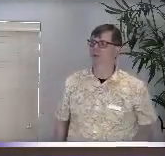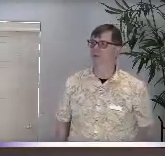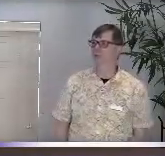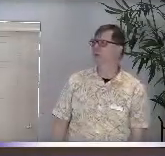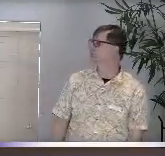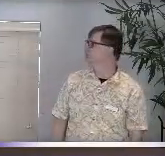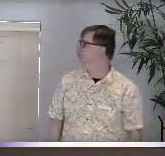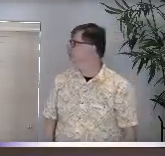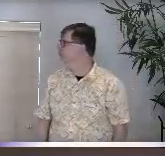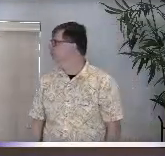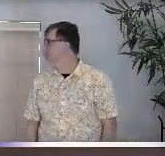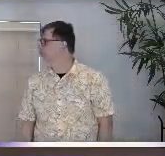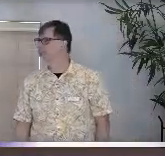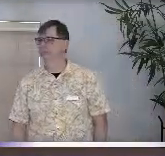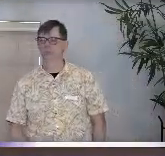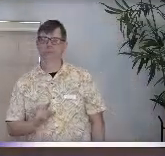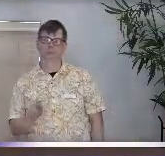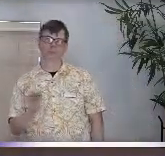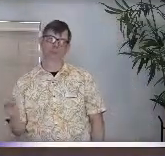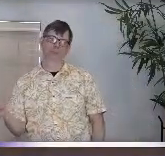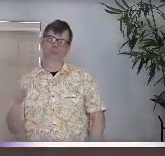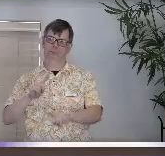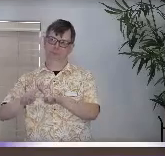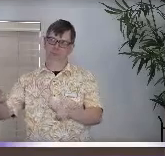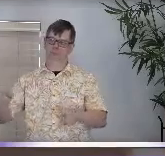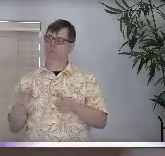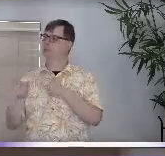thinks we're going the wrong way. So I get,